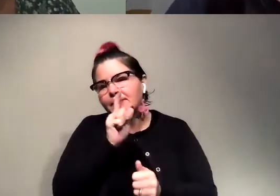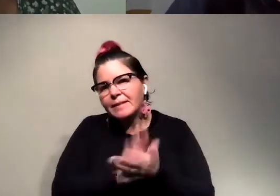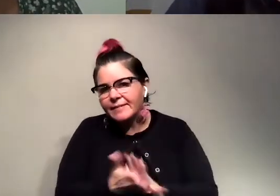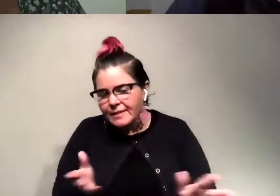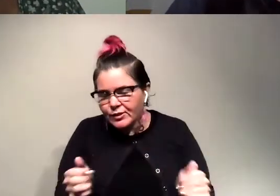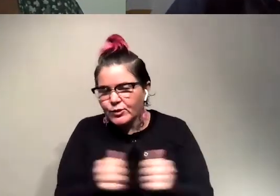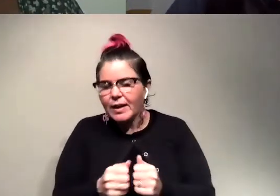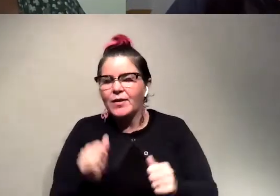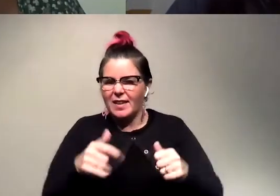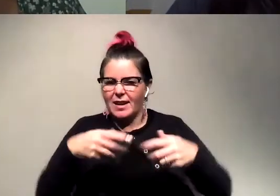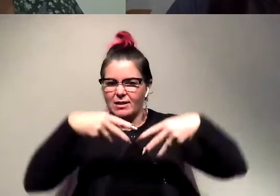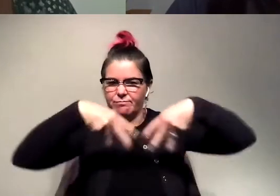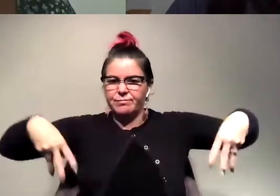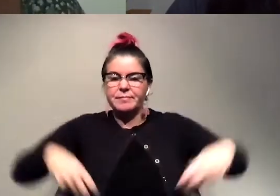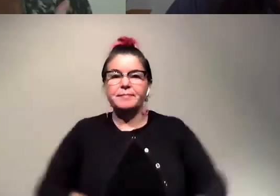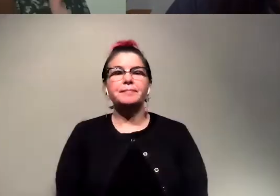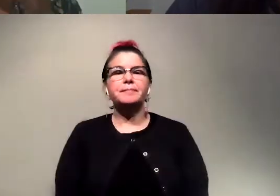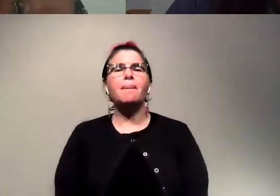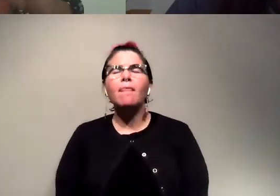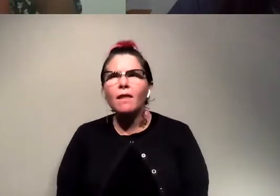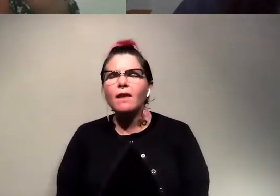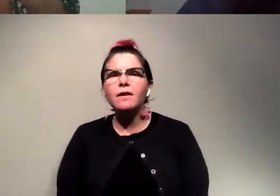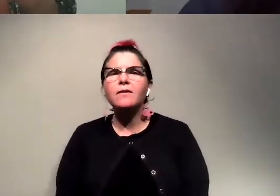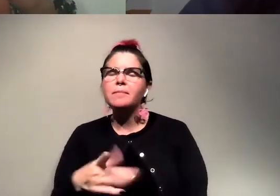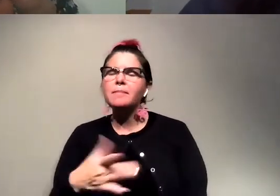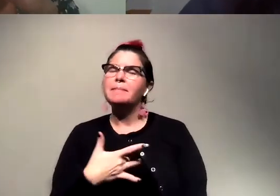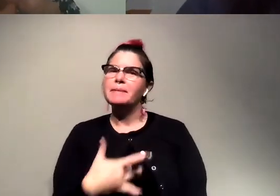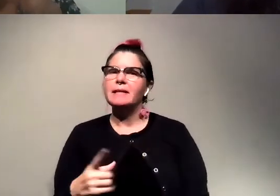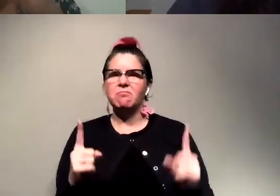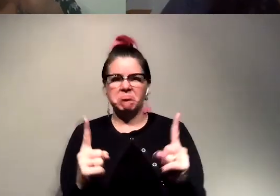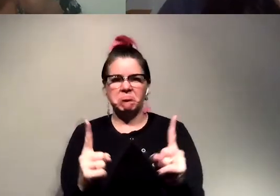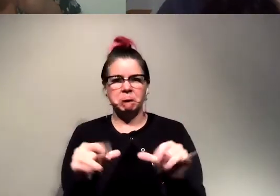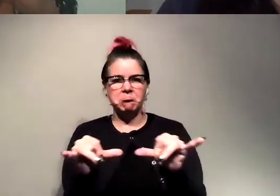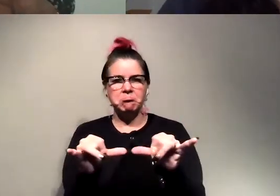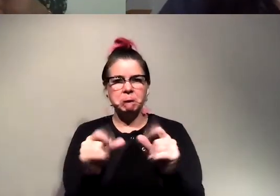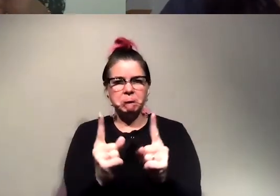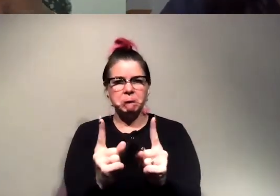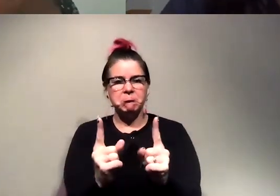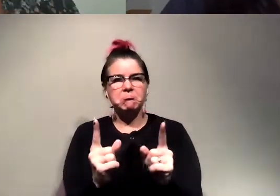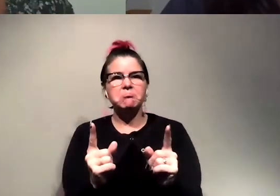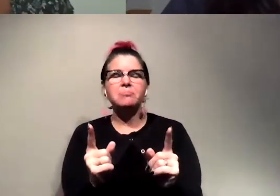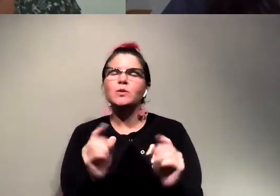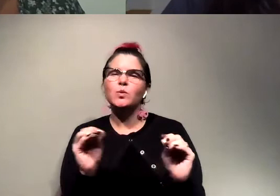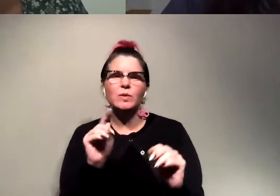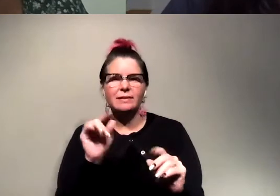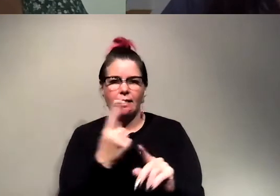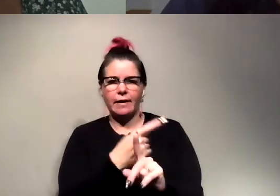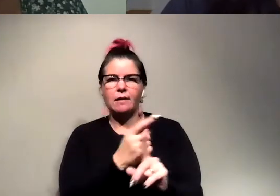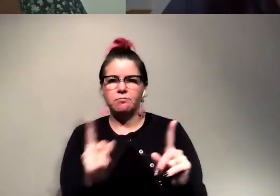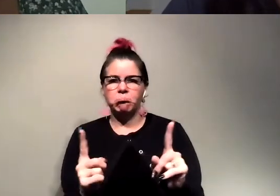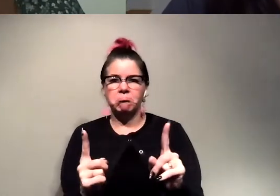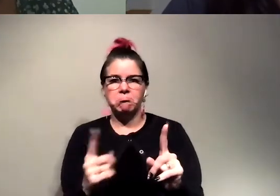that tree. Cool. For the most part, they are about this big minus the tail. So